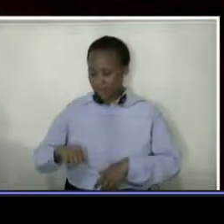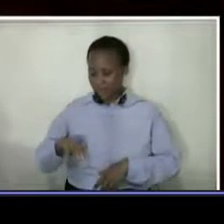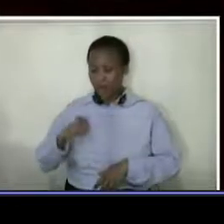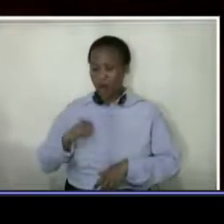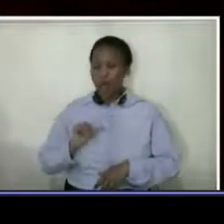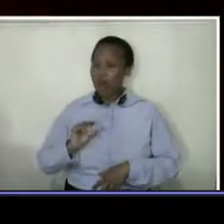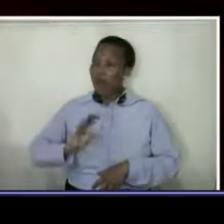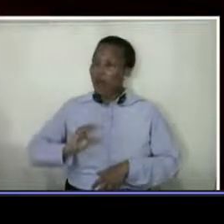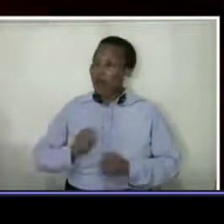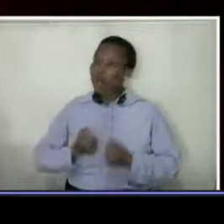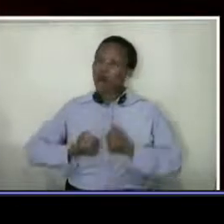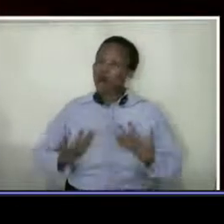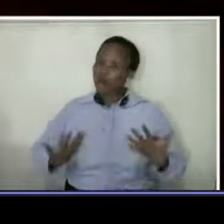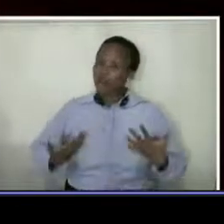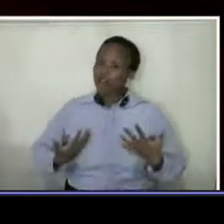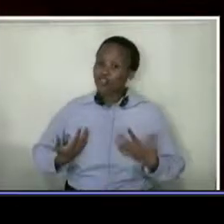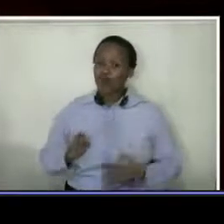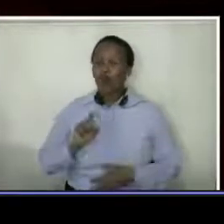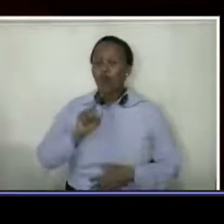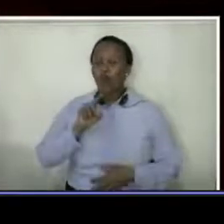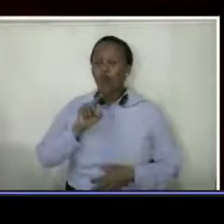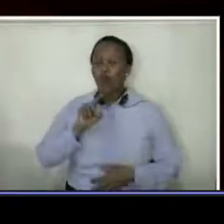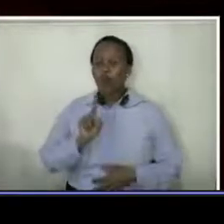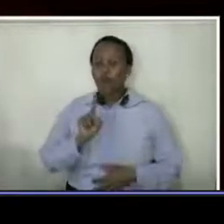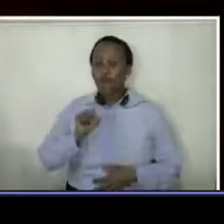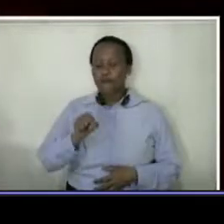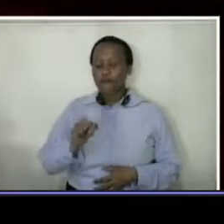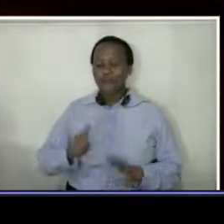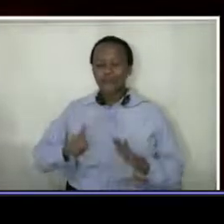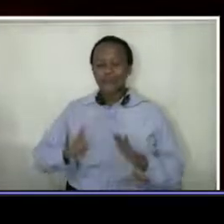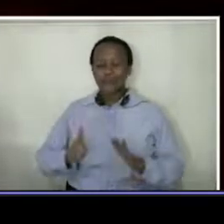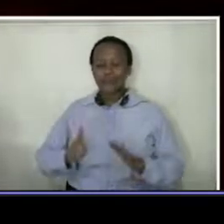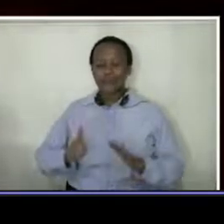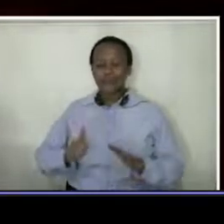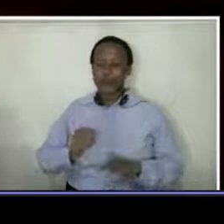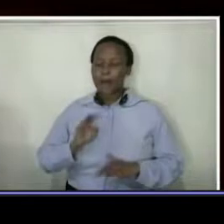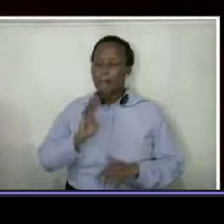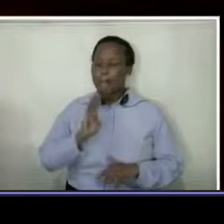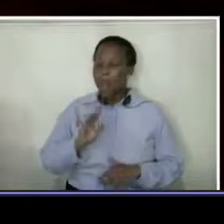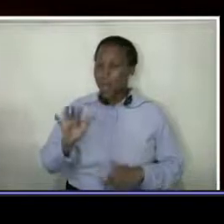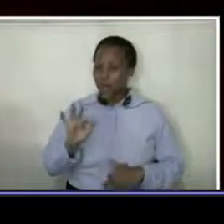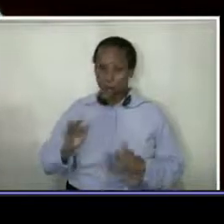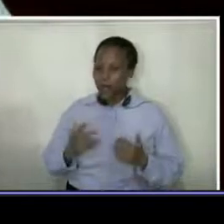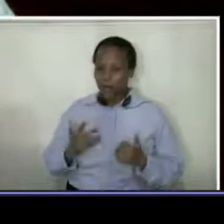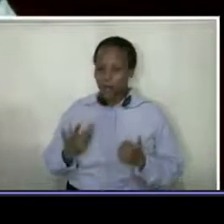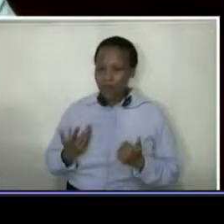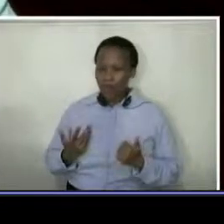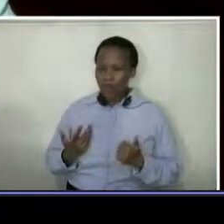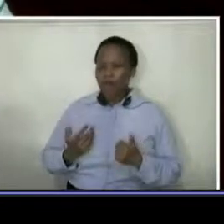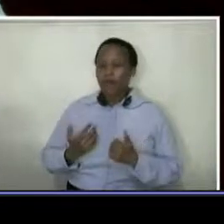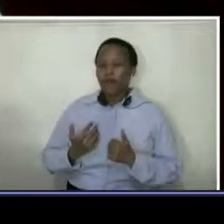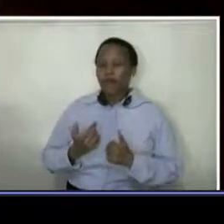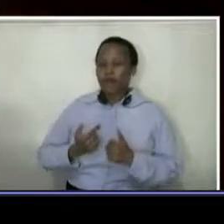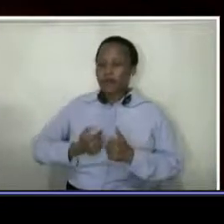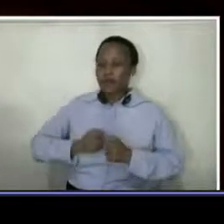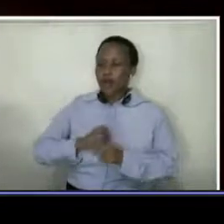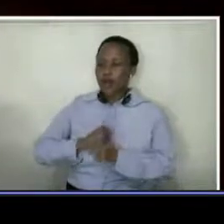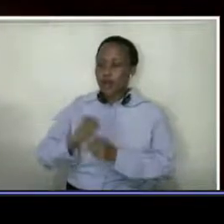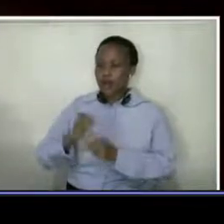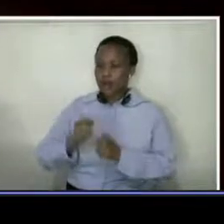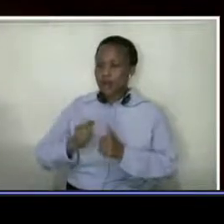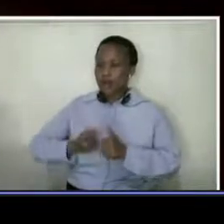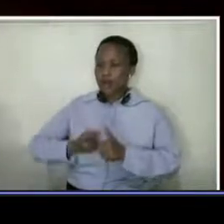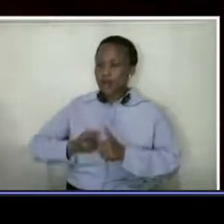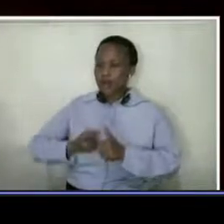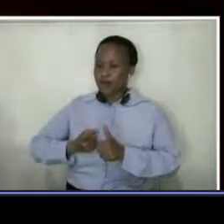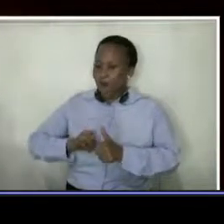emkhandlwini wasendumeni Somlomo, lapho okutholakale khona ukuthi umsebenzi womkhandlu uthathe imali